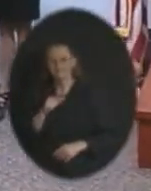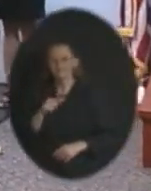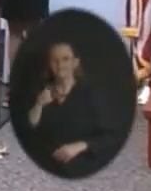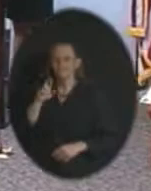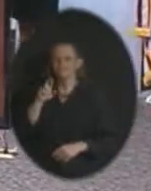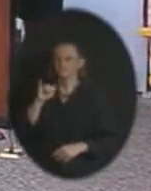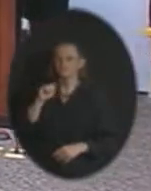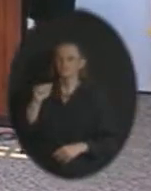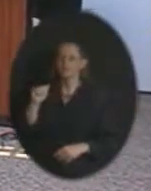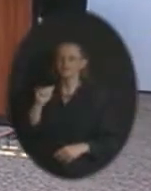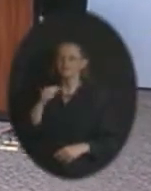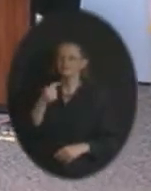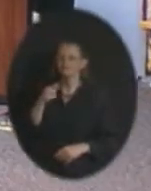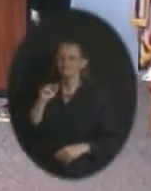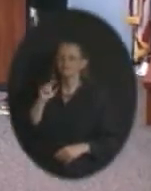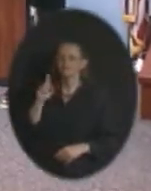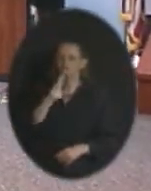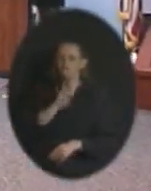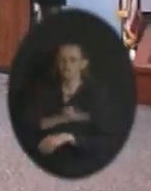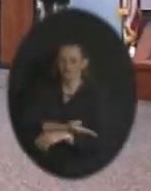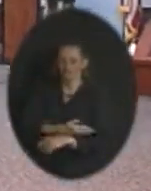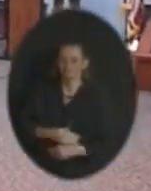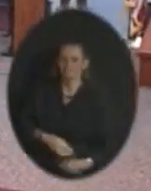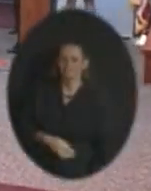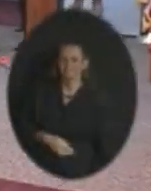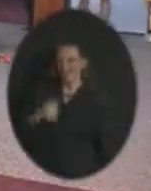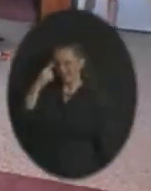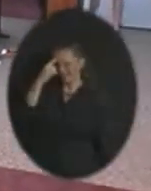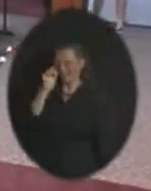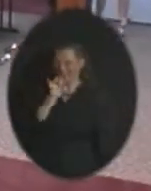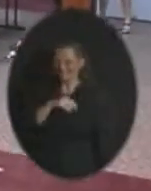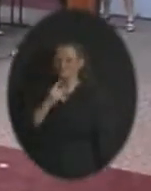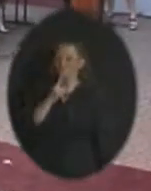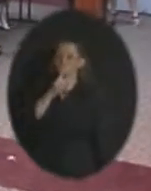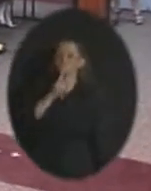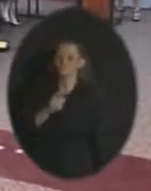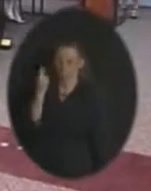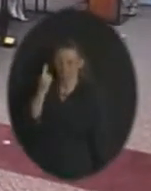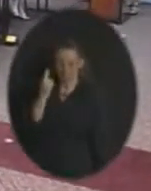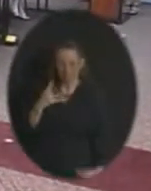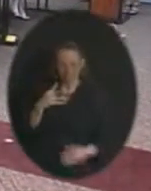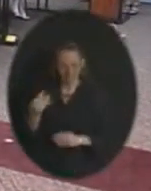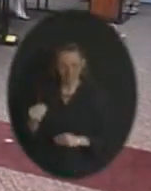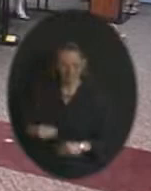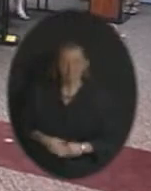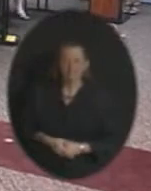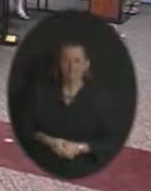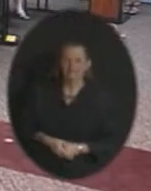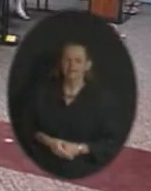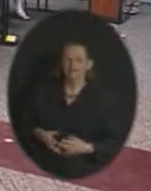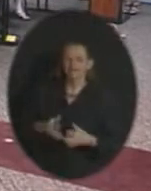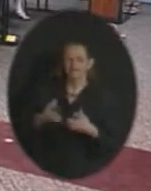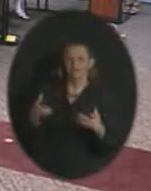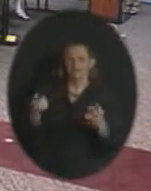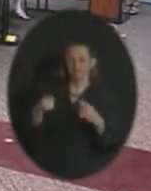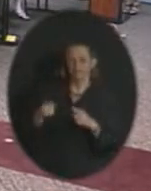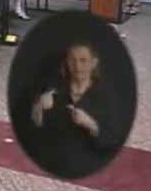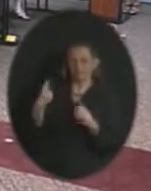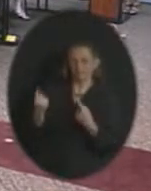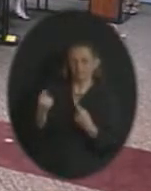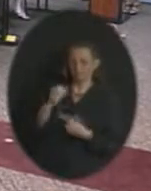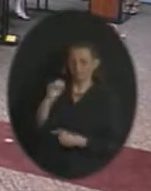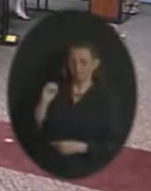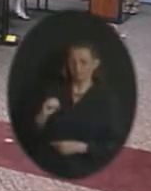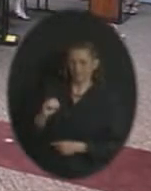granddaughter, Anna, and I think the real reason that she's leaving us. A lot has happened in Olathe in the past